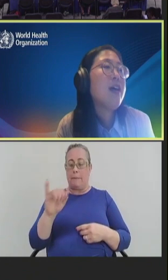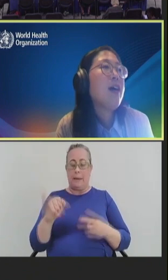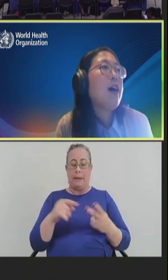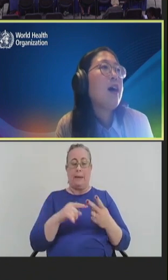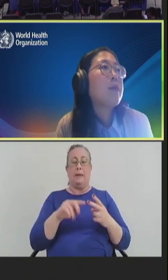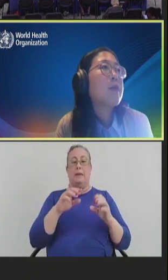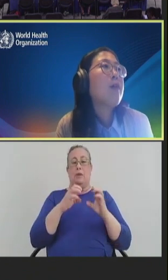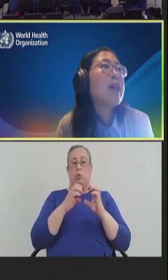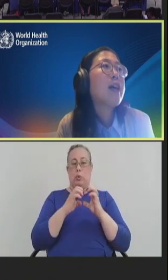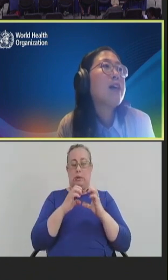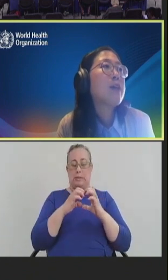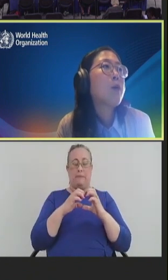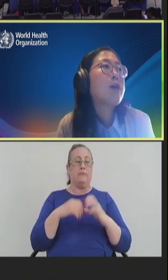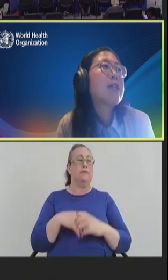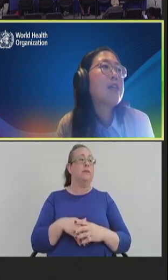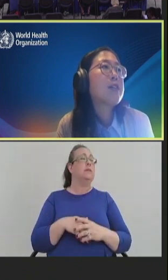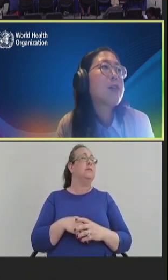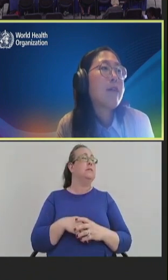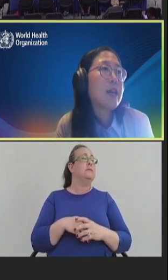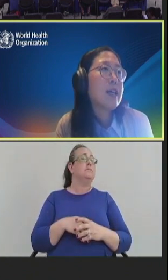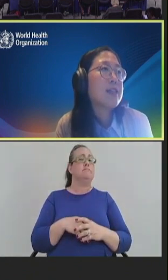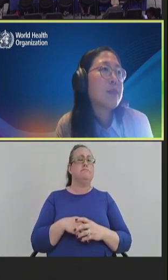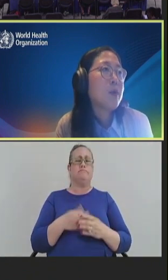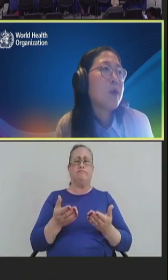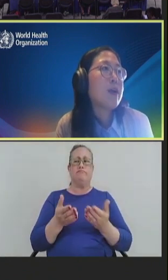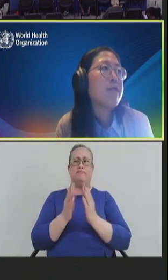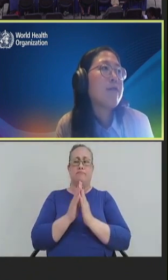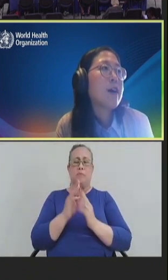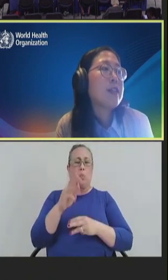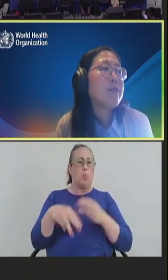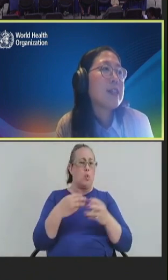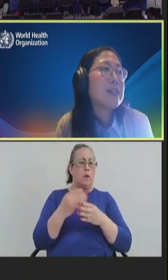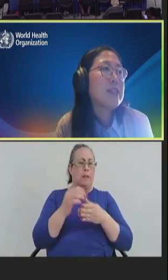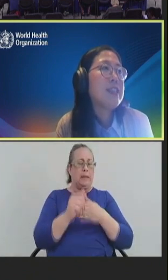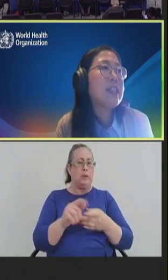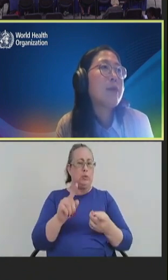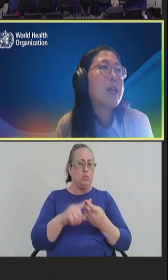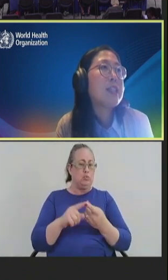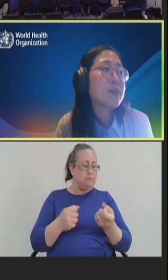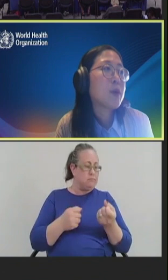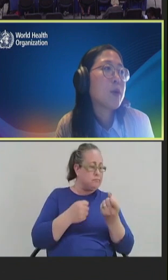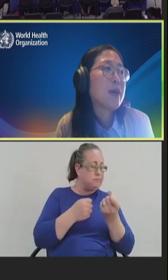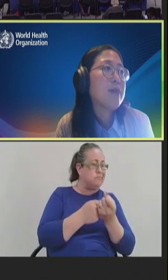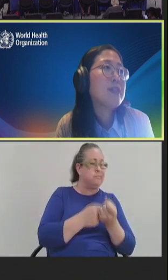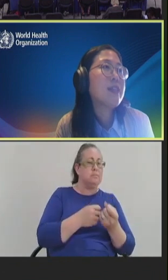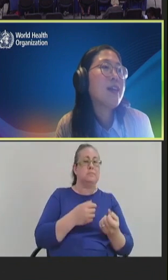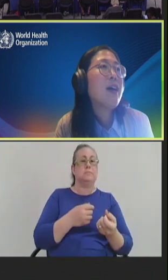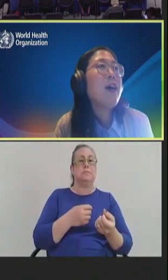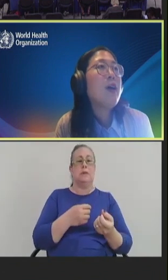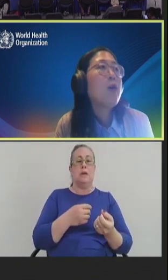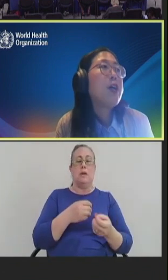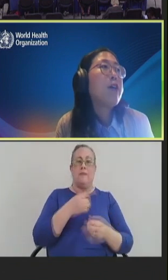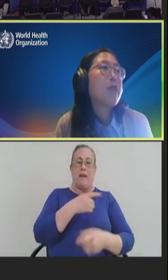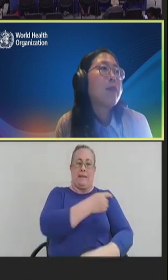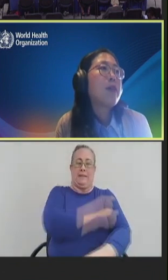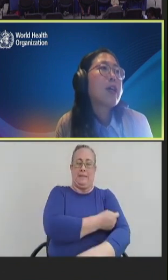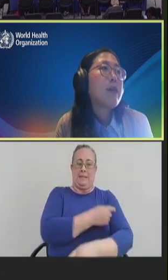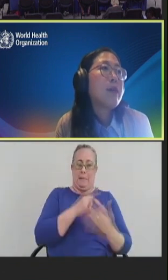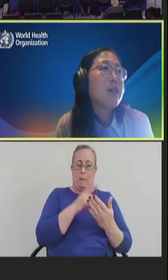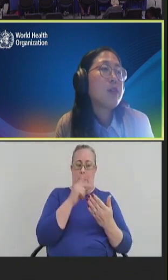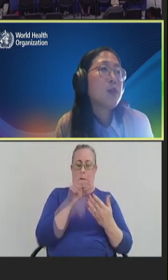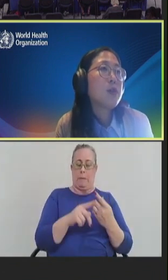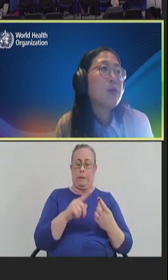Foundation, calling on world leaders to advocate, support, and fund vaccines and immunization programs, reaffirm